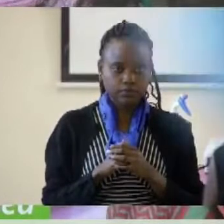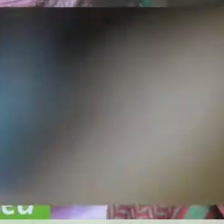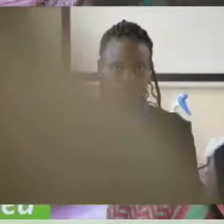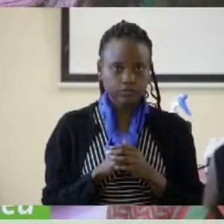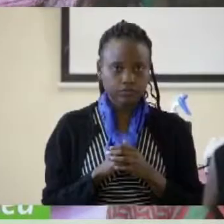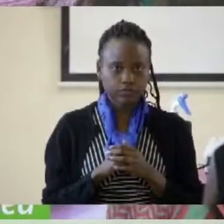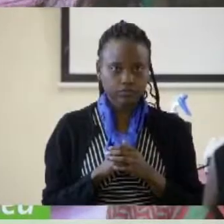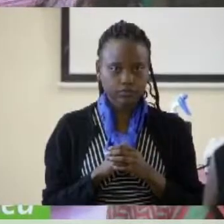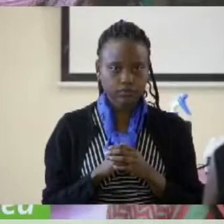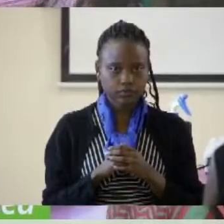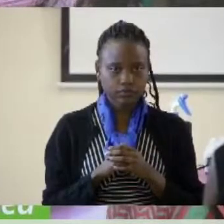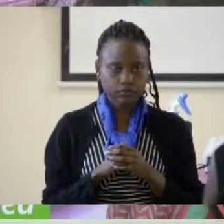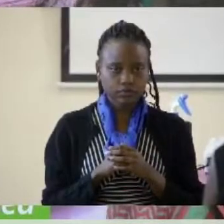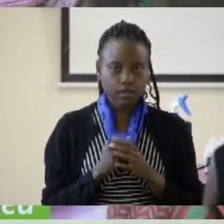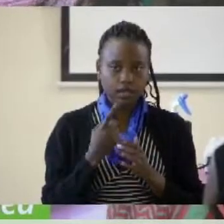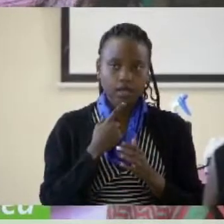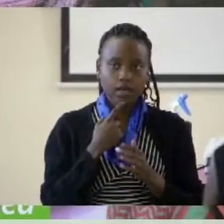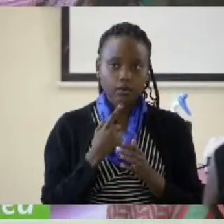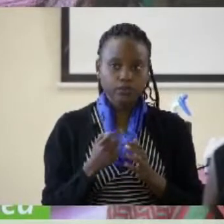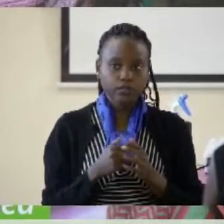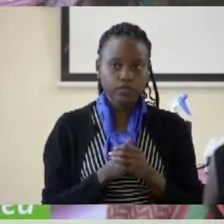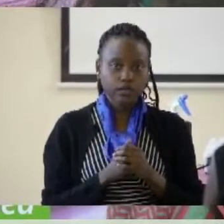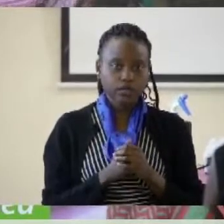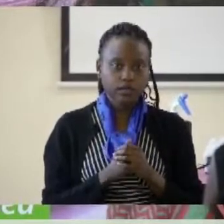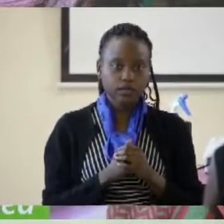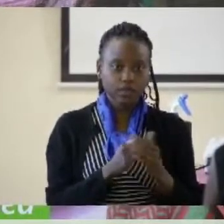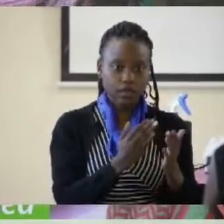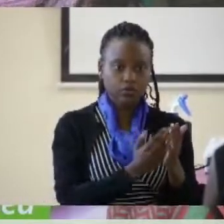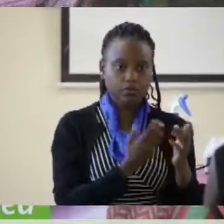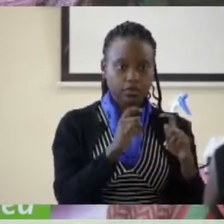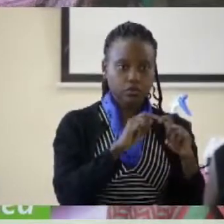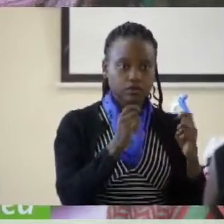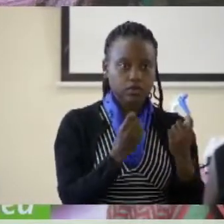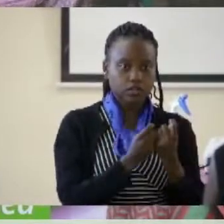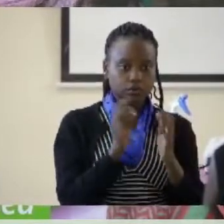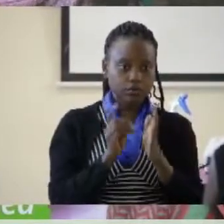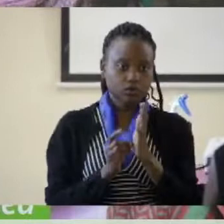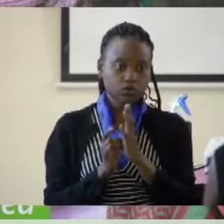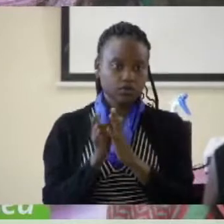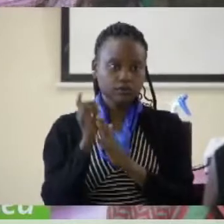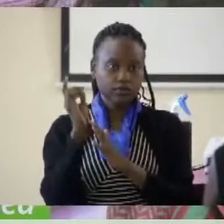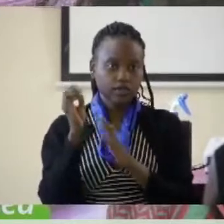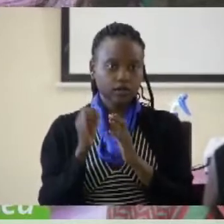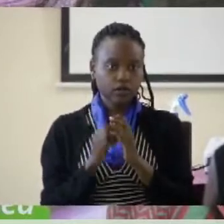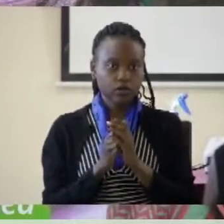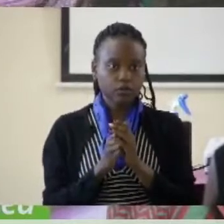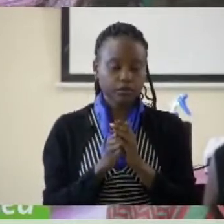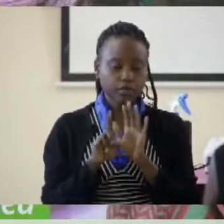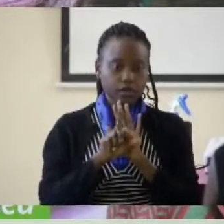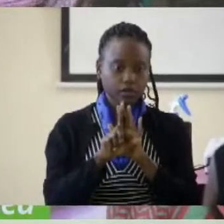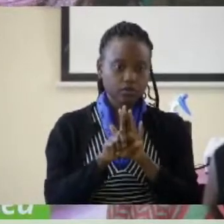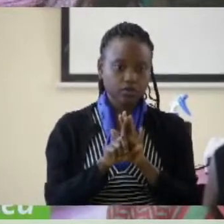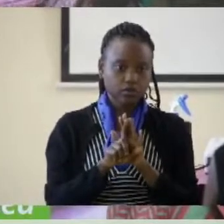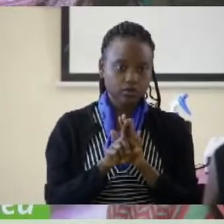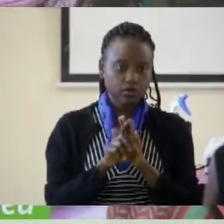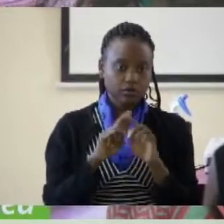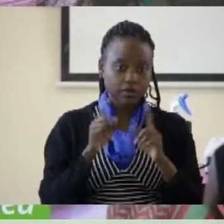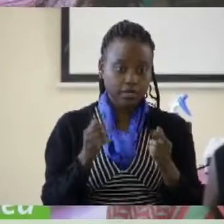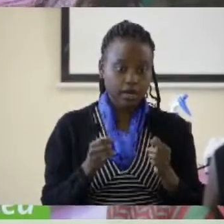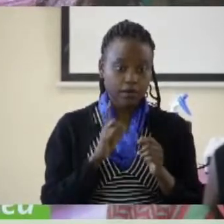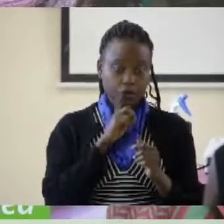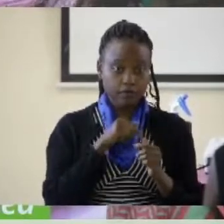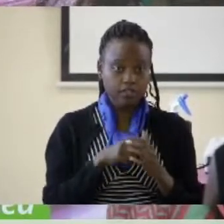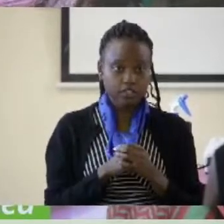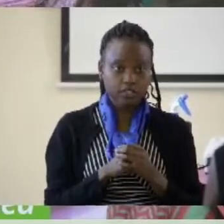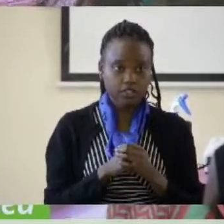I will say that I was part of the team that was developing regional economic blocks. Of course, I finished.